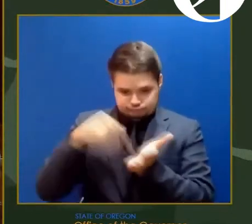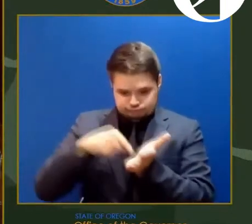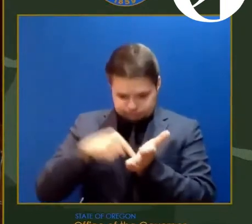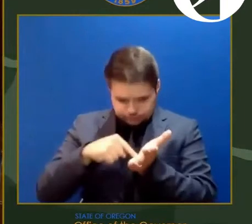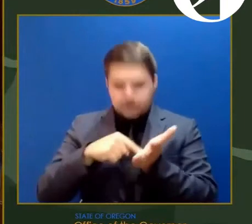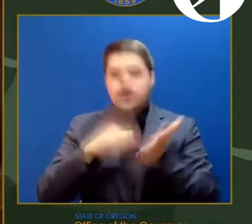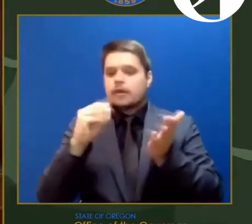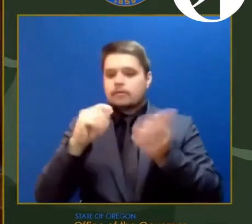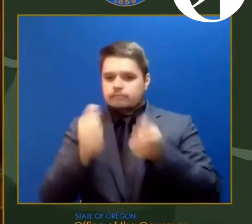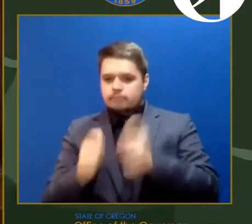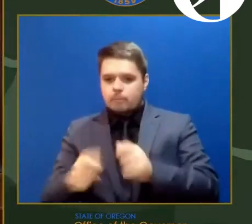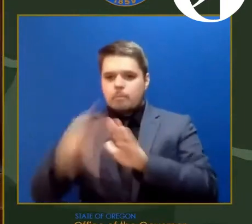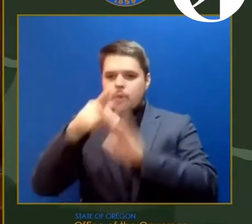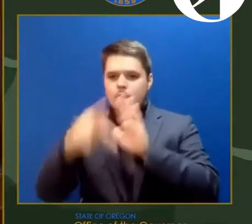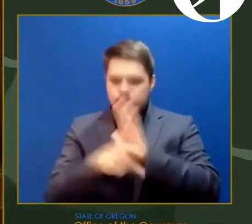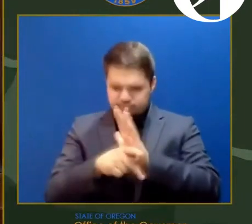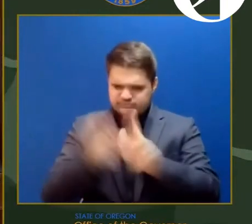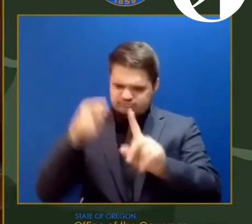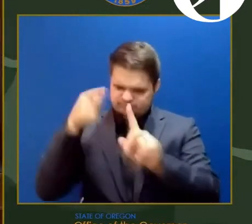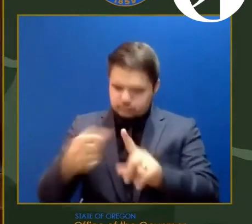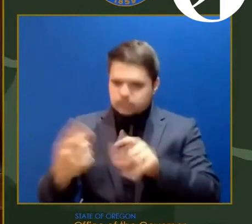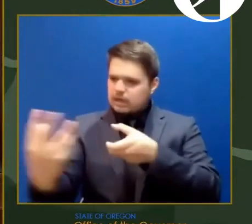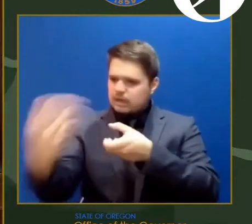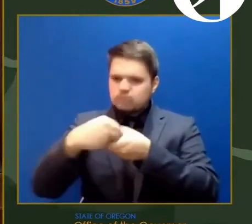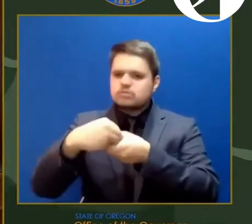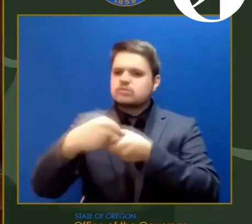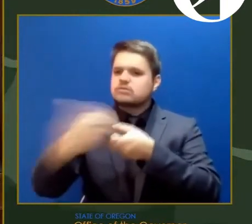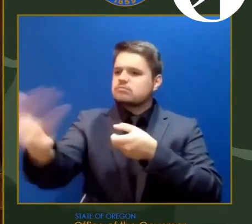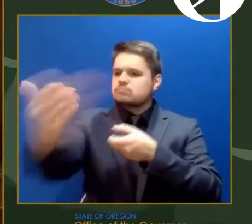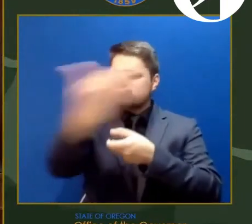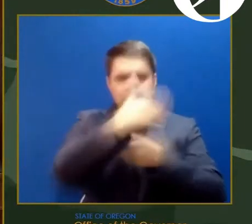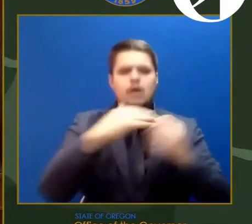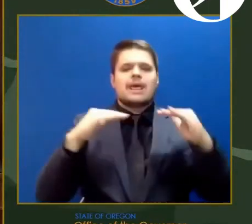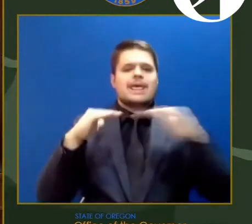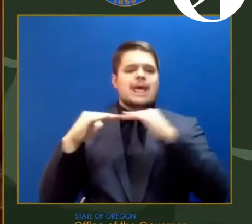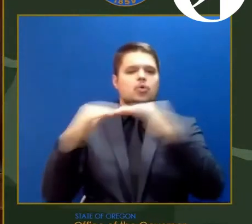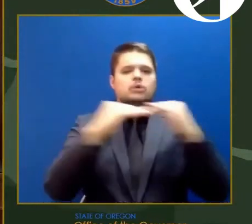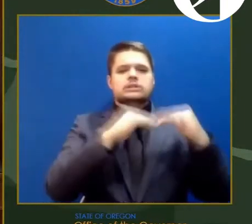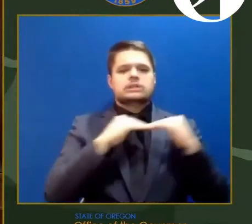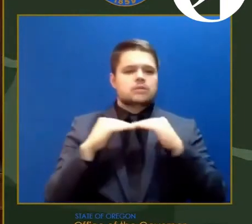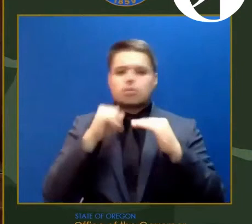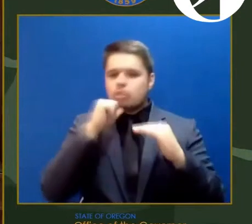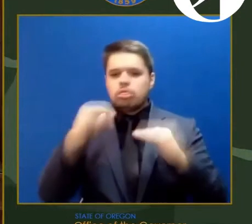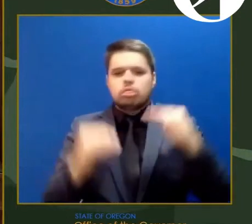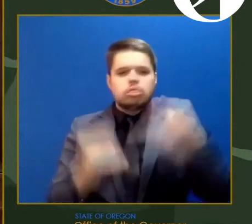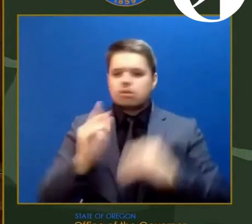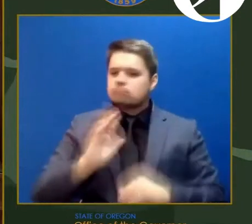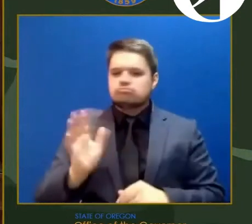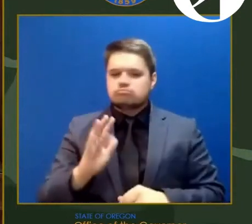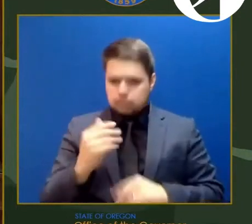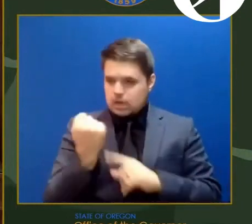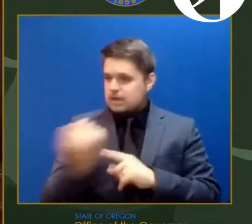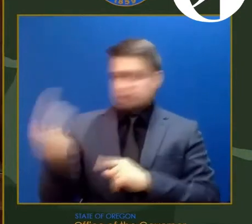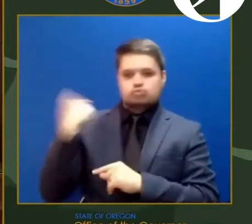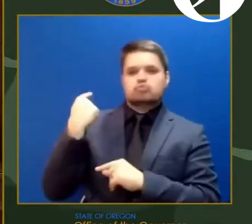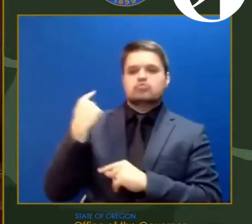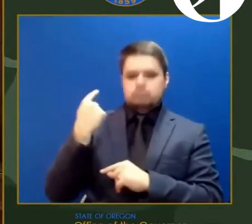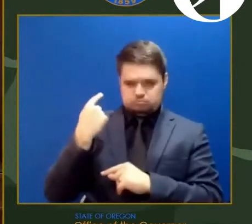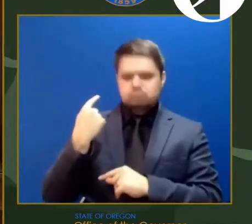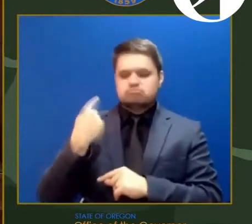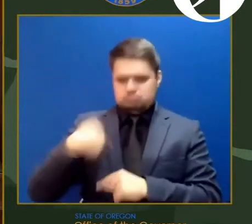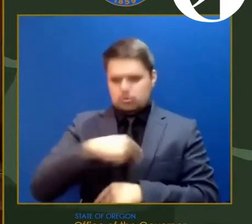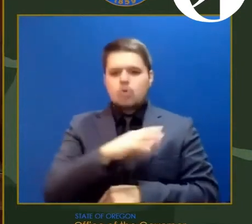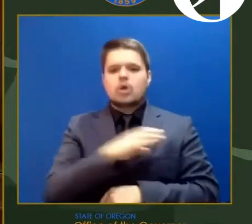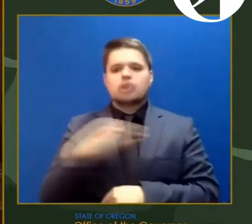inclusion. I convened the Racial Justice Council last year to guide that work. We confronted some